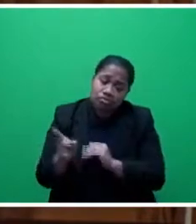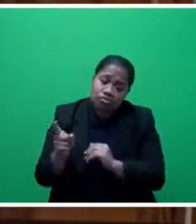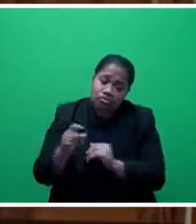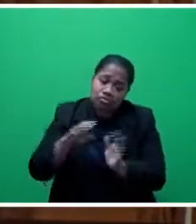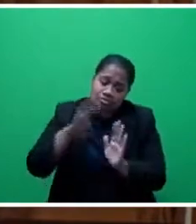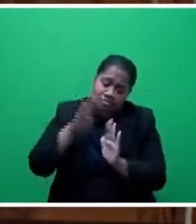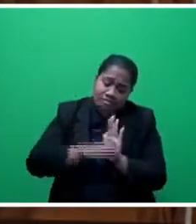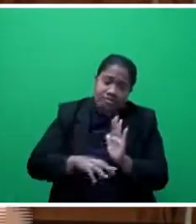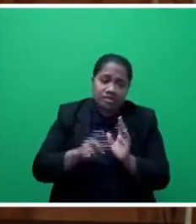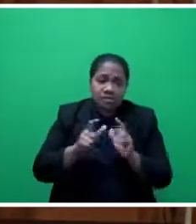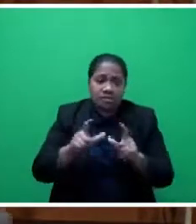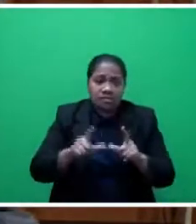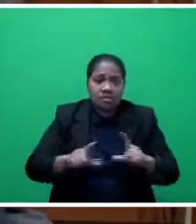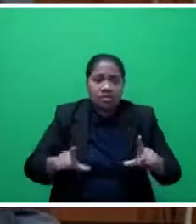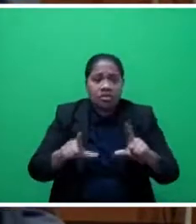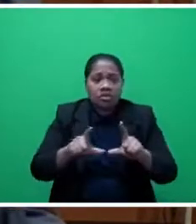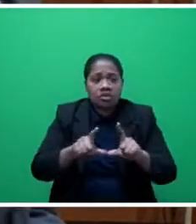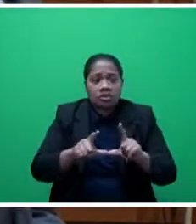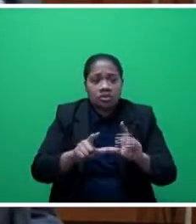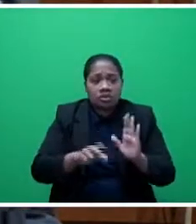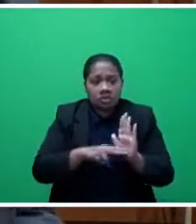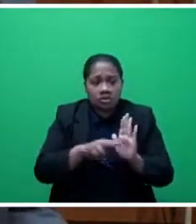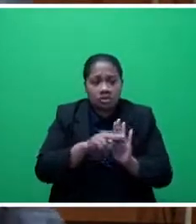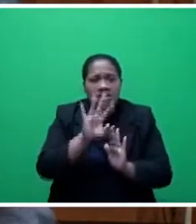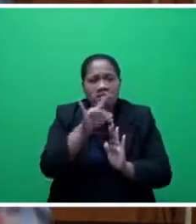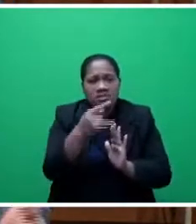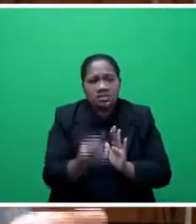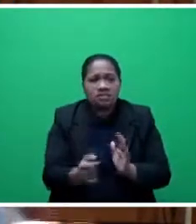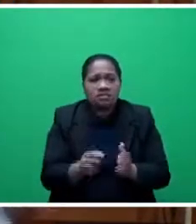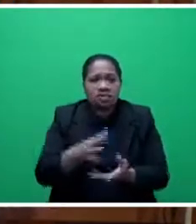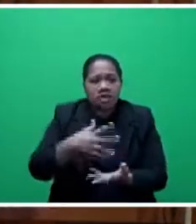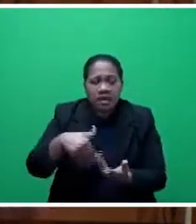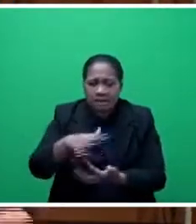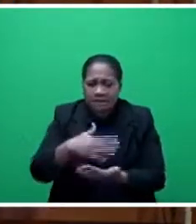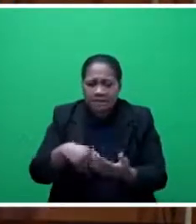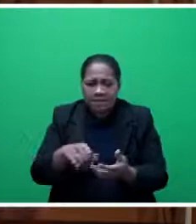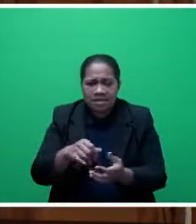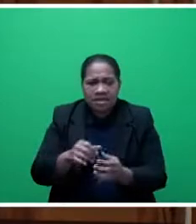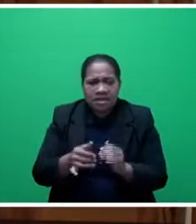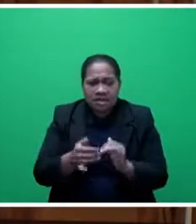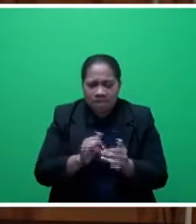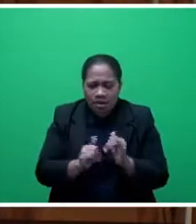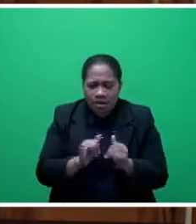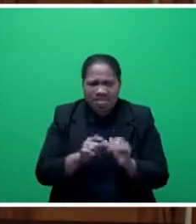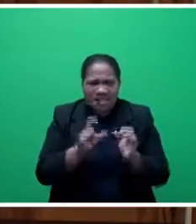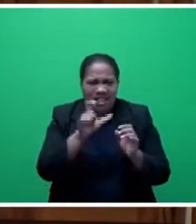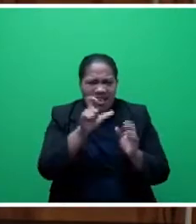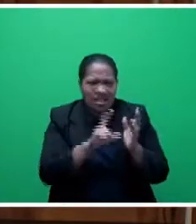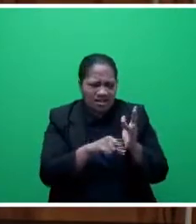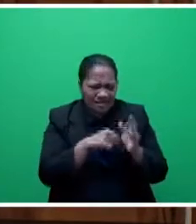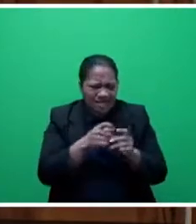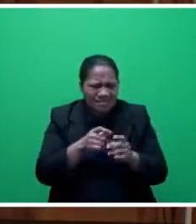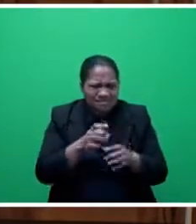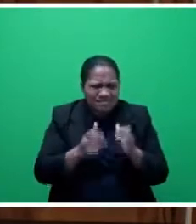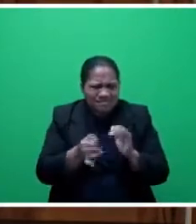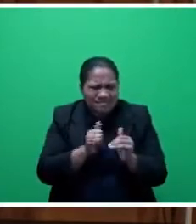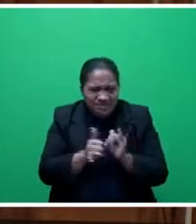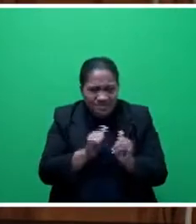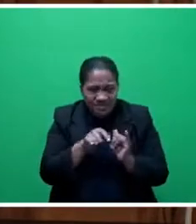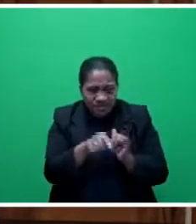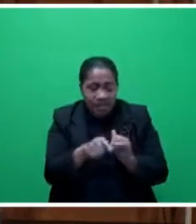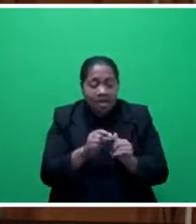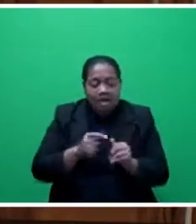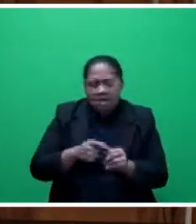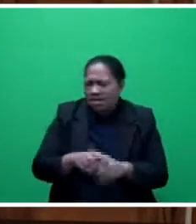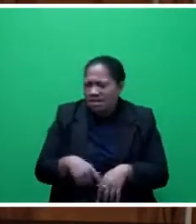hotels, then he should go and mix the cocktails himself. I mean, it's really preposterous and quite stupid, actually, to make those kind of comments, because we